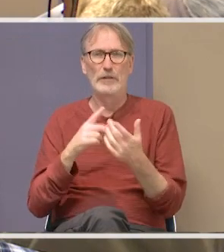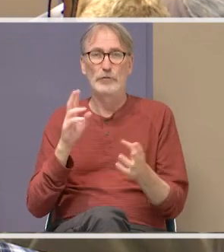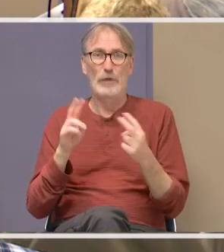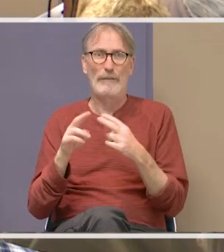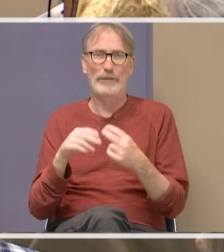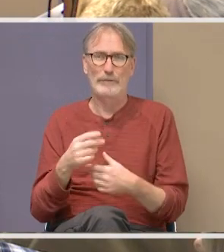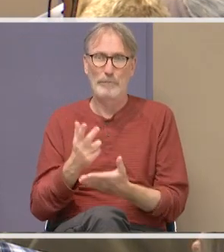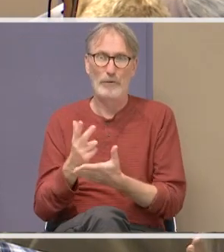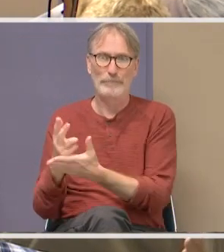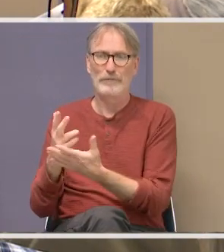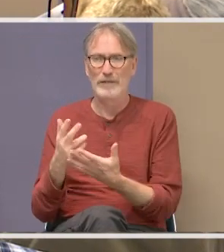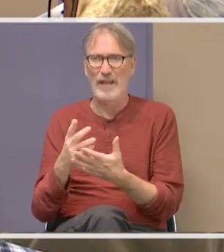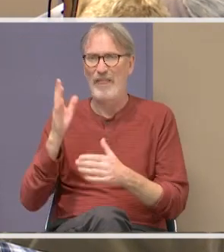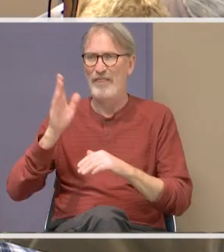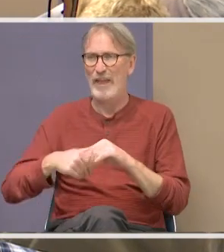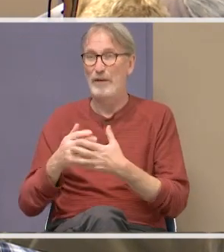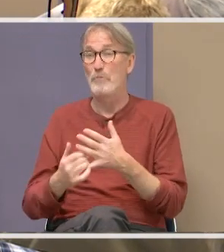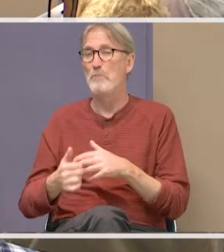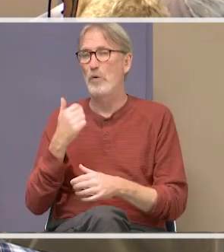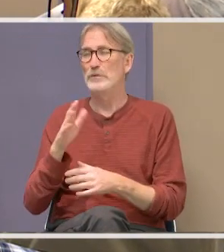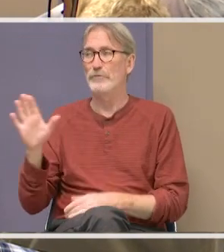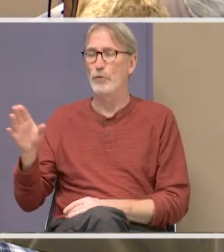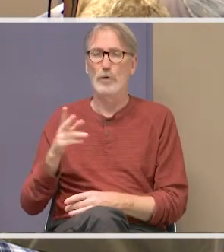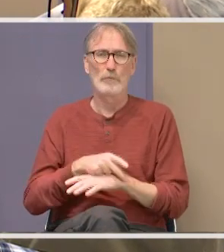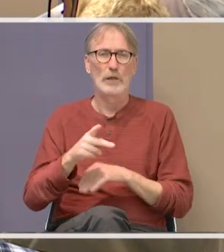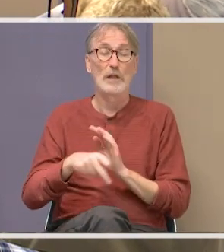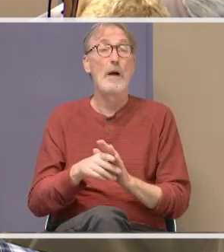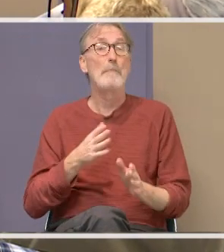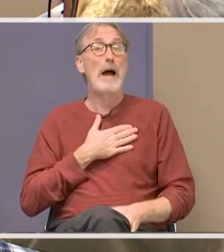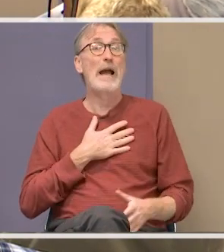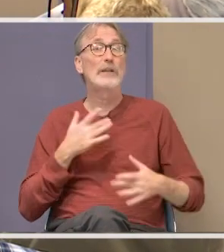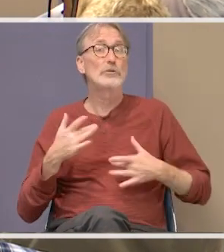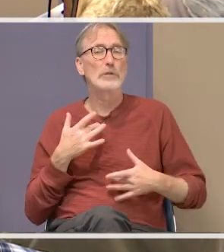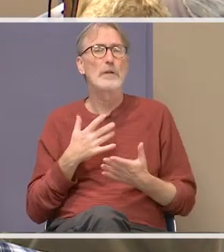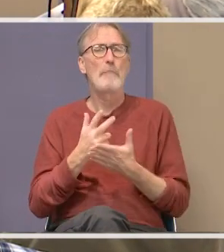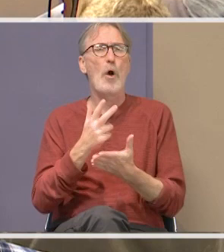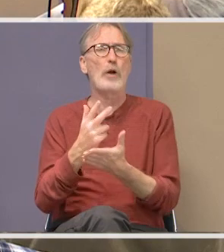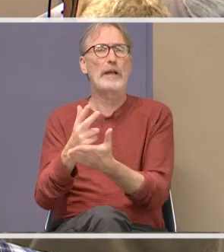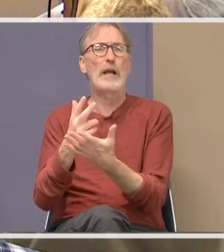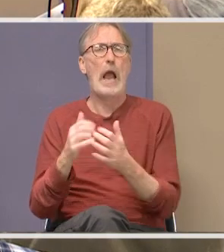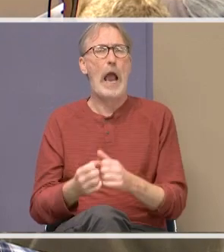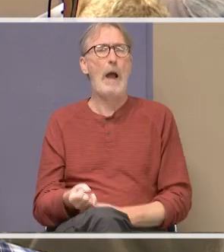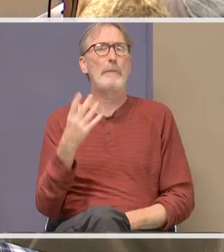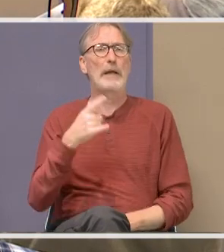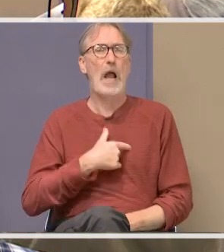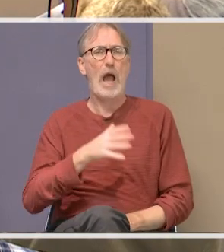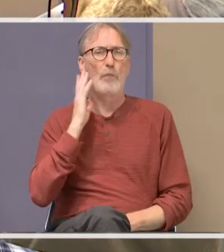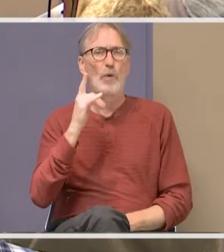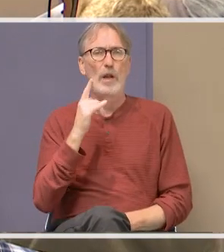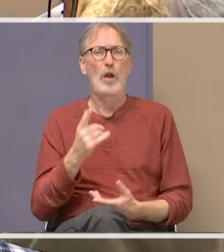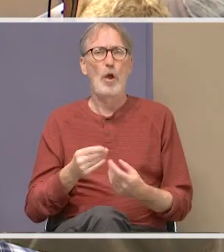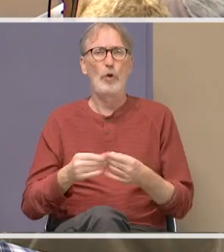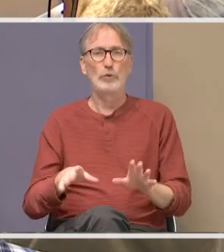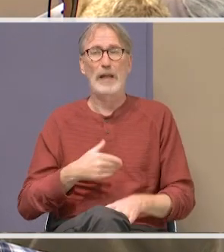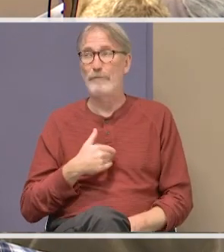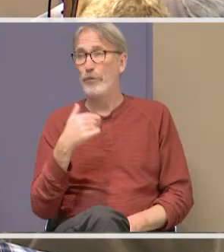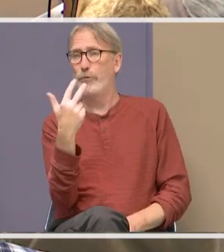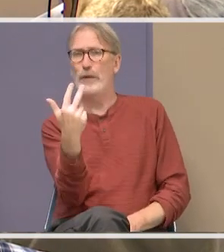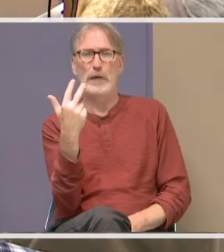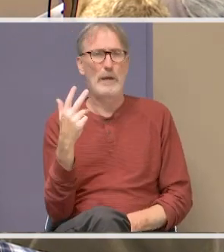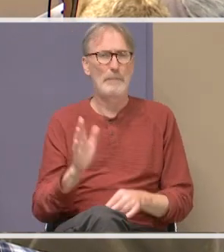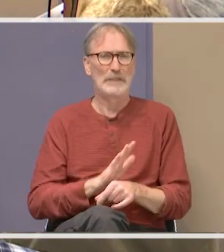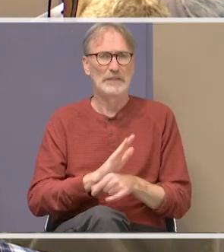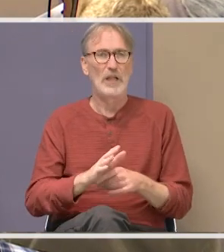than most of this project. My biggest concern is how many parking spots we're going to lose. There's 3 businesses